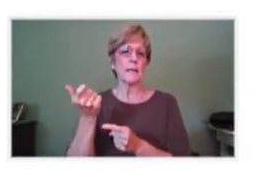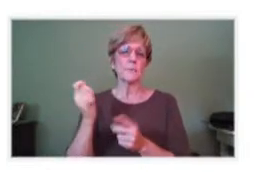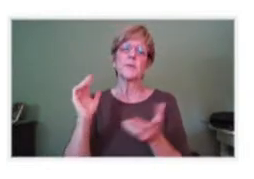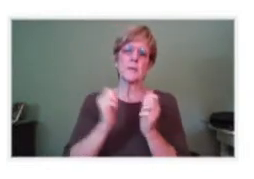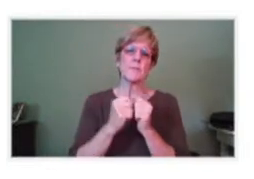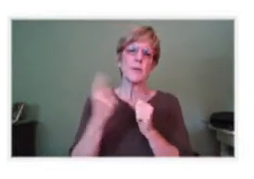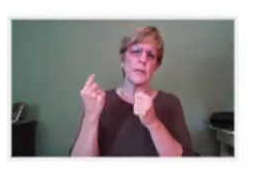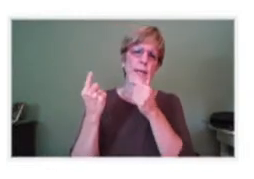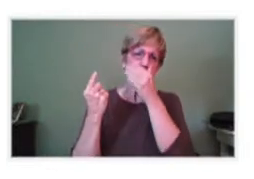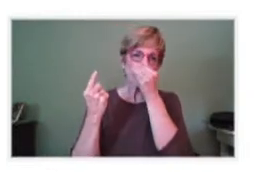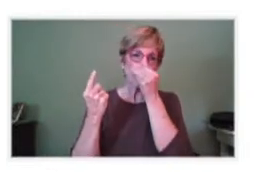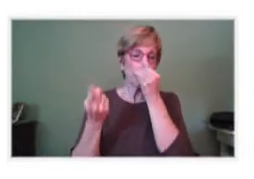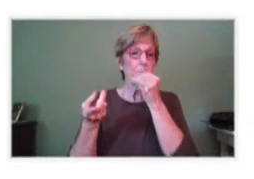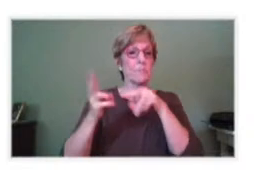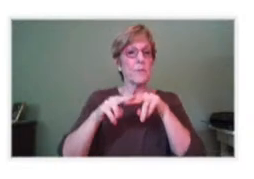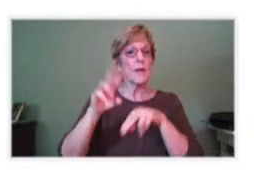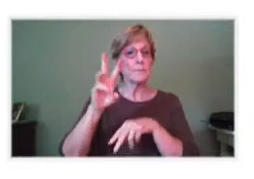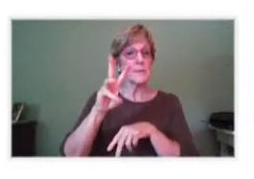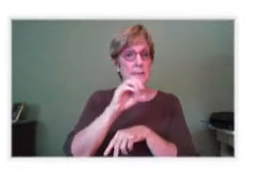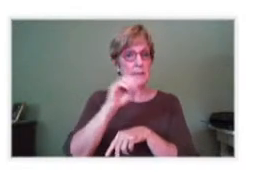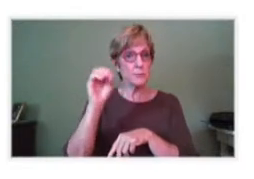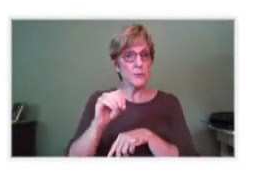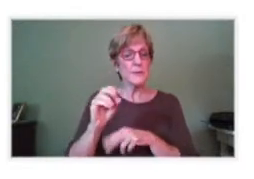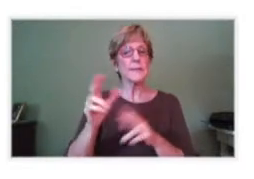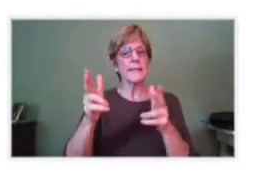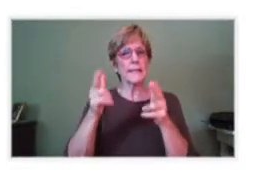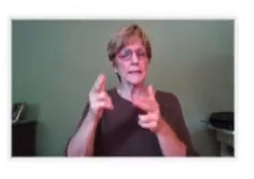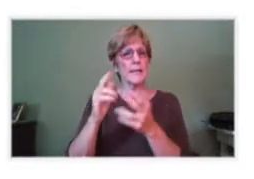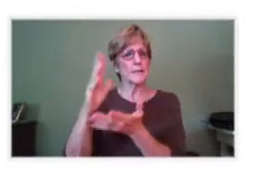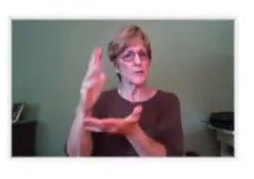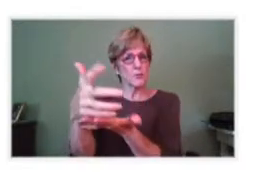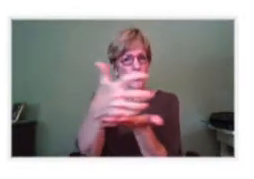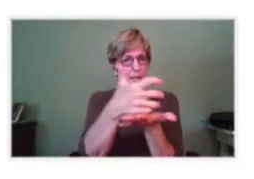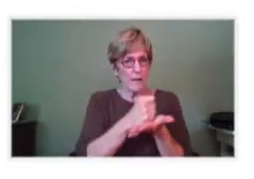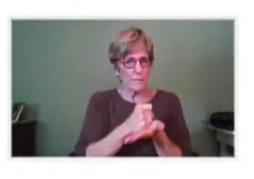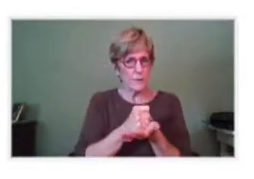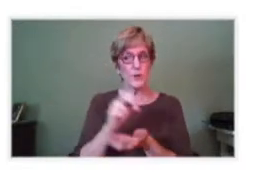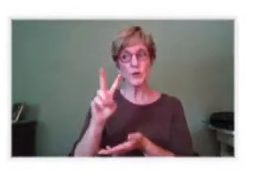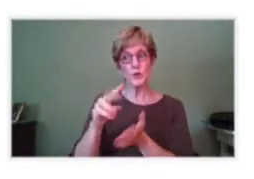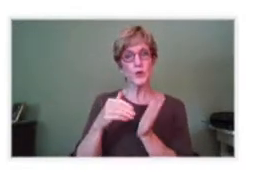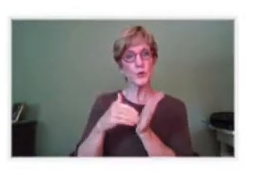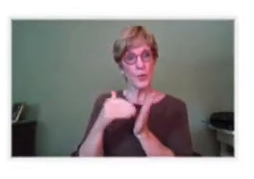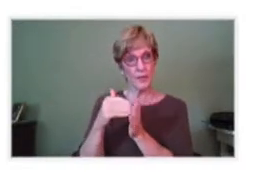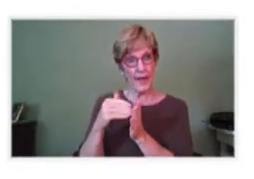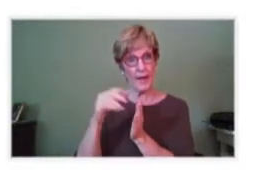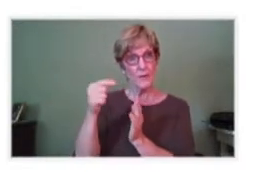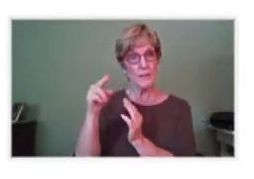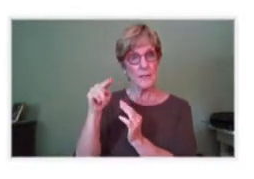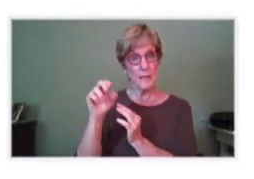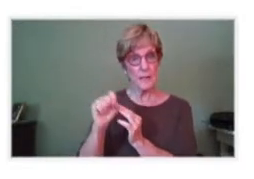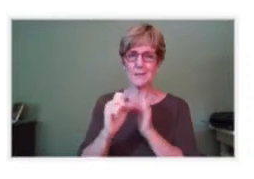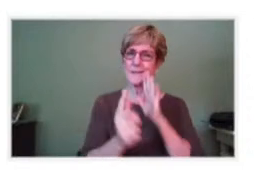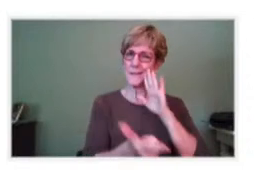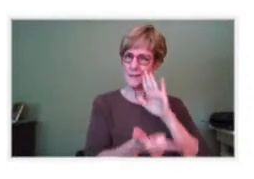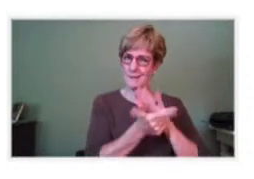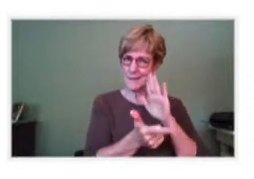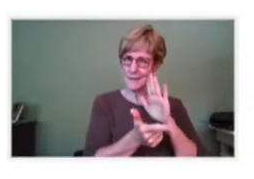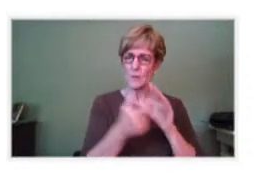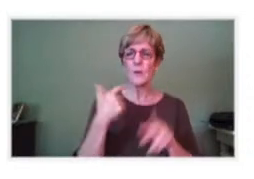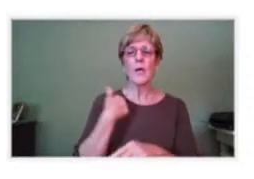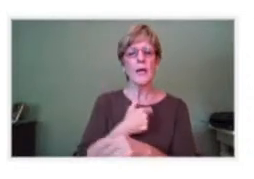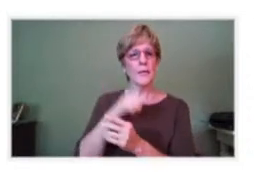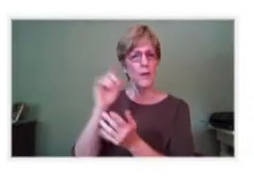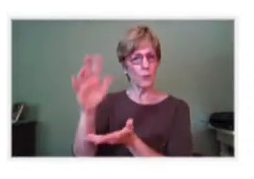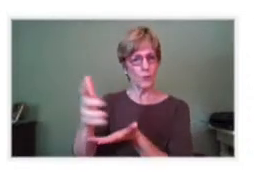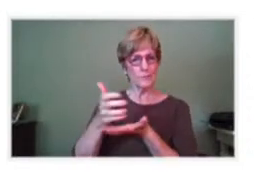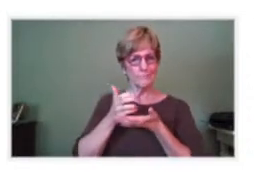we're up 6% in guns recovered, 2,000 guns, and those are illegal guns that we're taking off the street, which